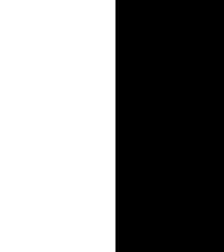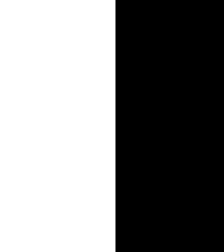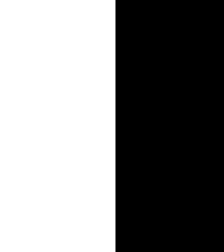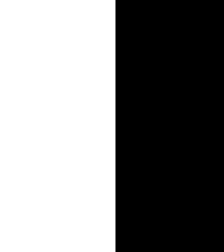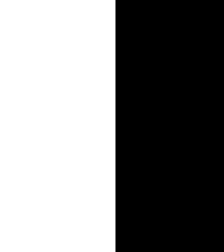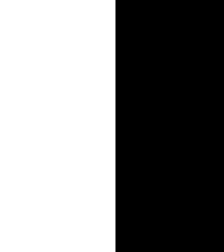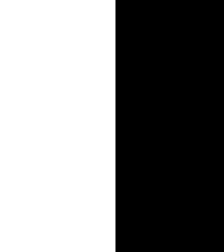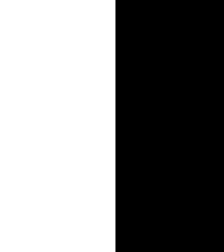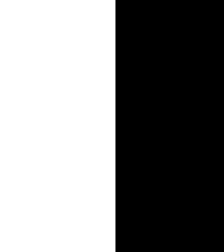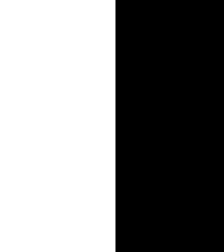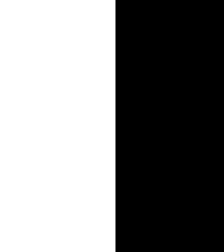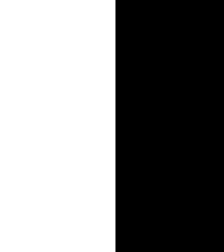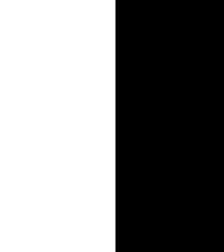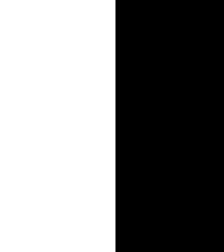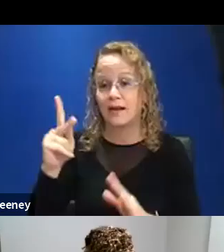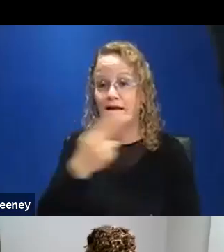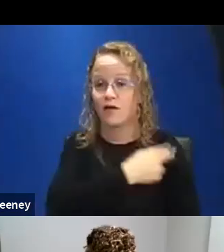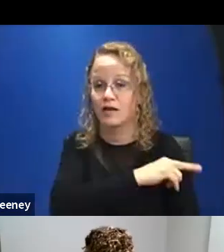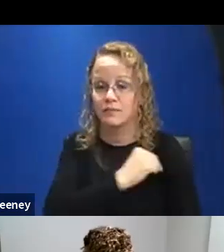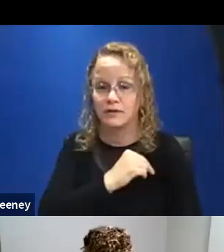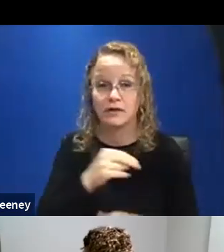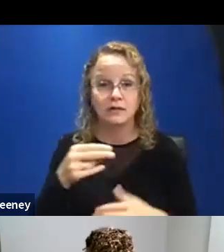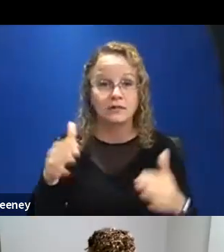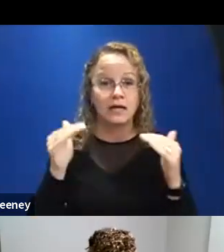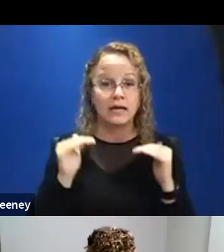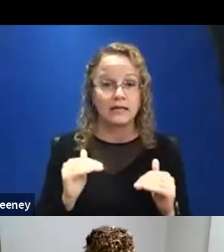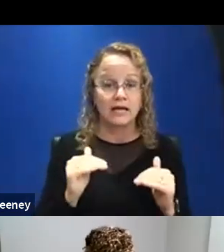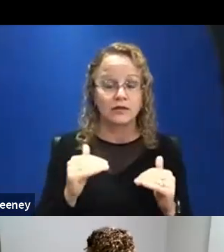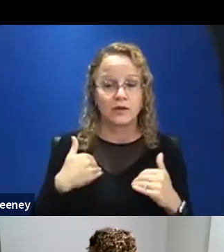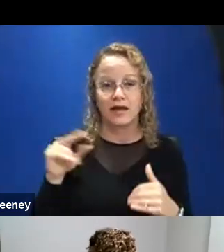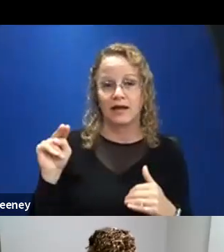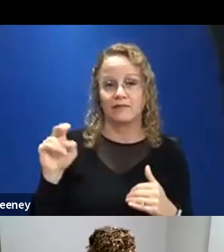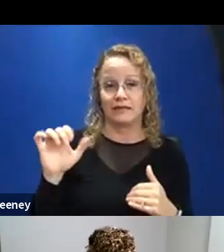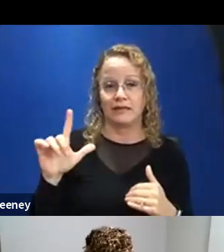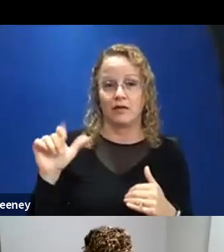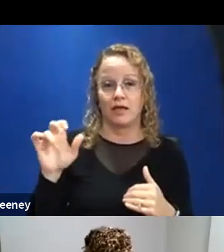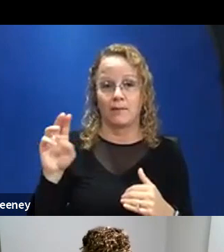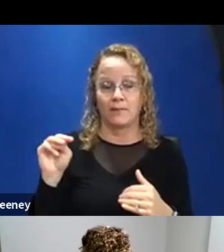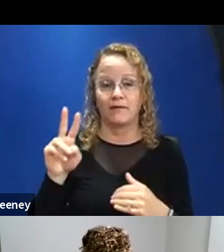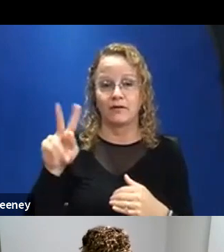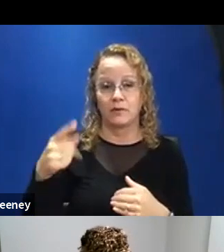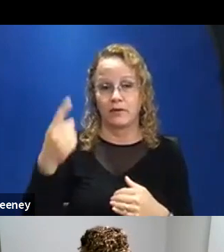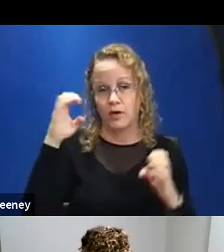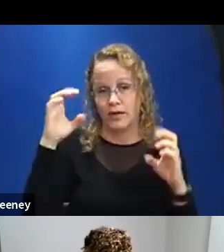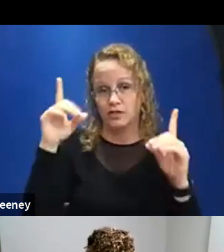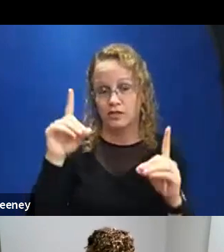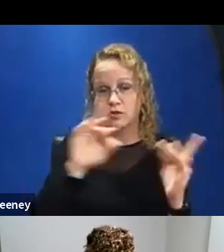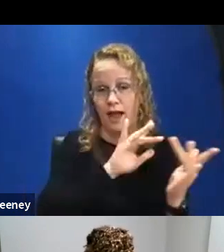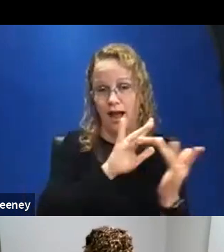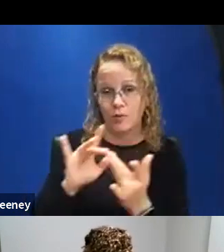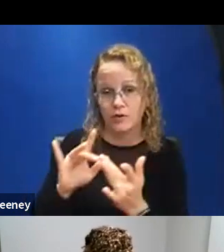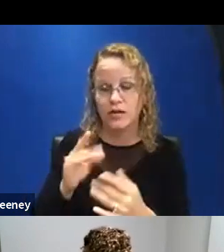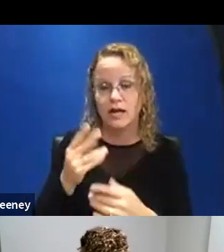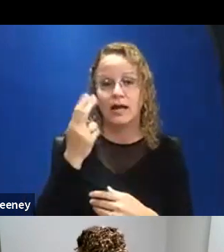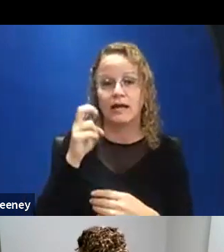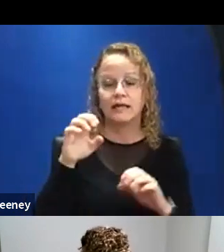Buchanan representing Helen Keller Hospital. So next we have Neil Lamb. He's the Vice President for Educational Outreach, and he's here